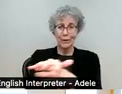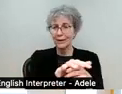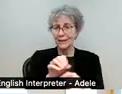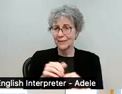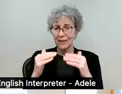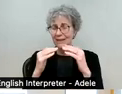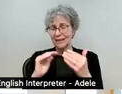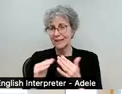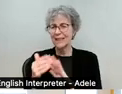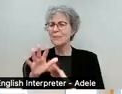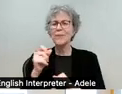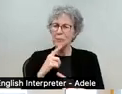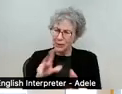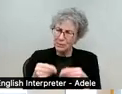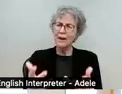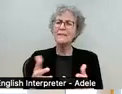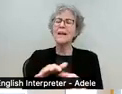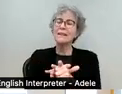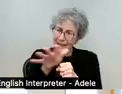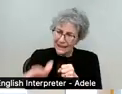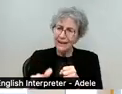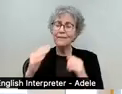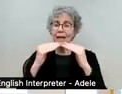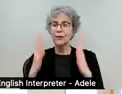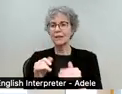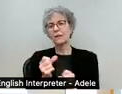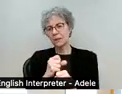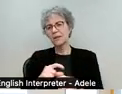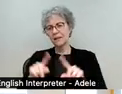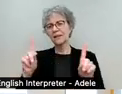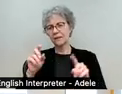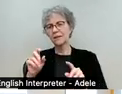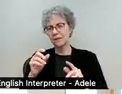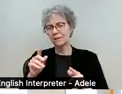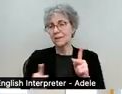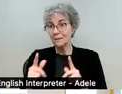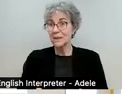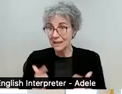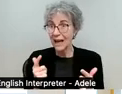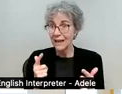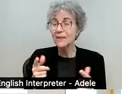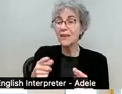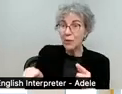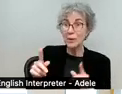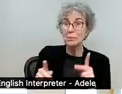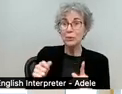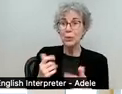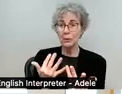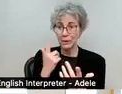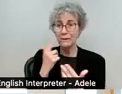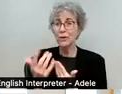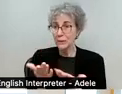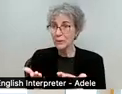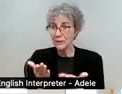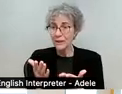housing that it actually makes a difference in people's lives in the city of Toronto waiting for service. But we also want to make sure that it